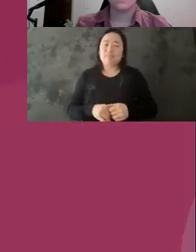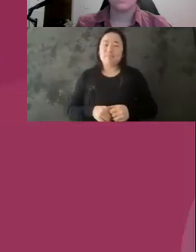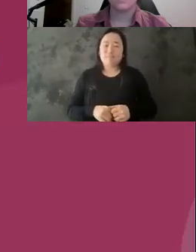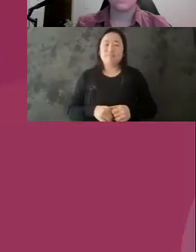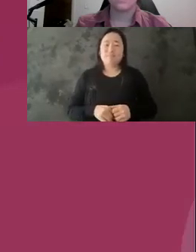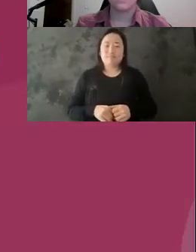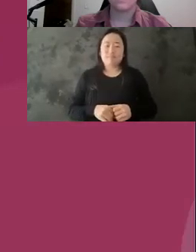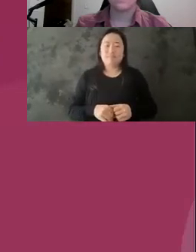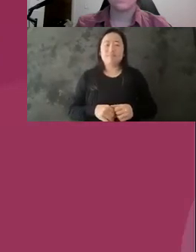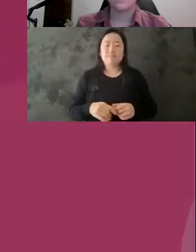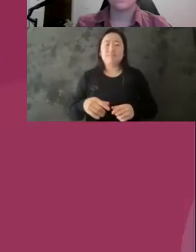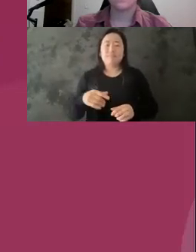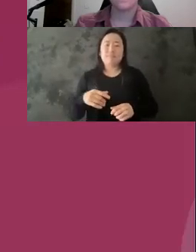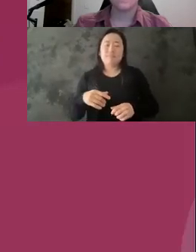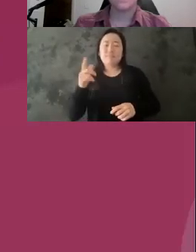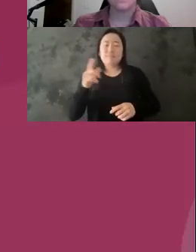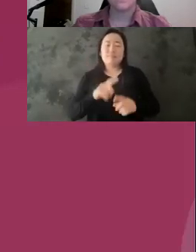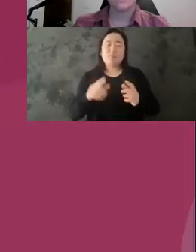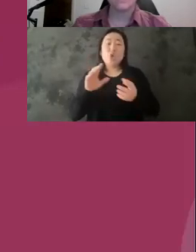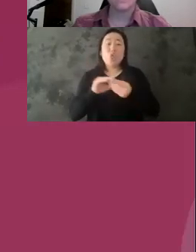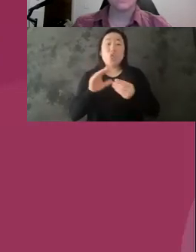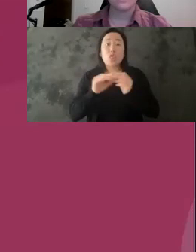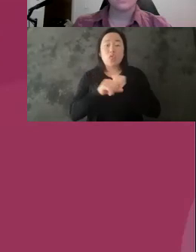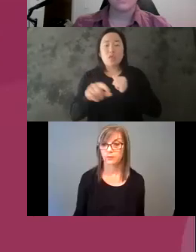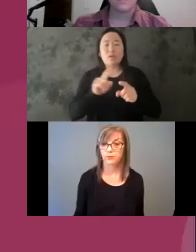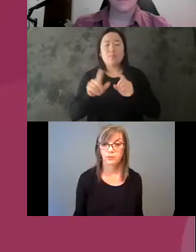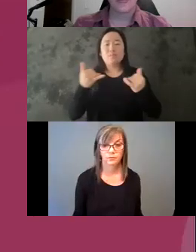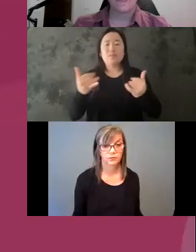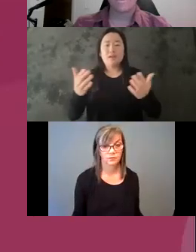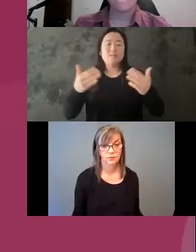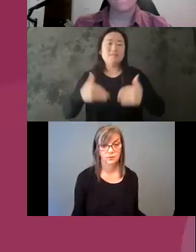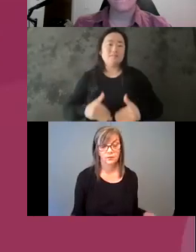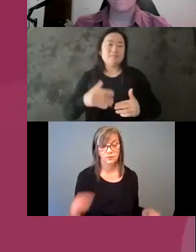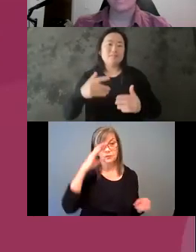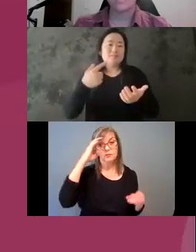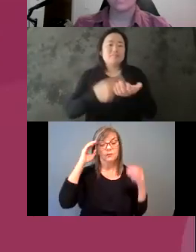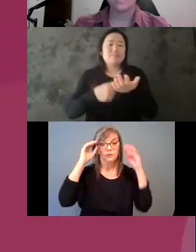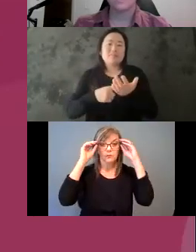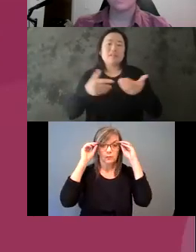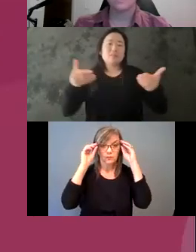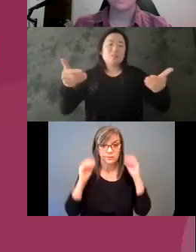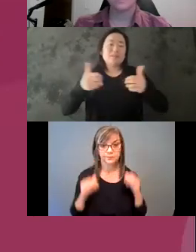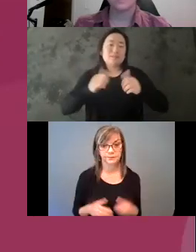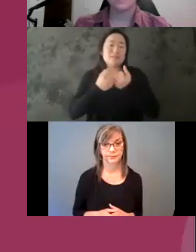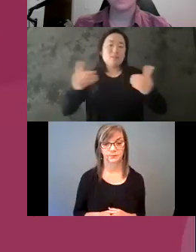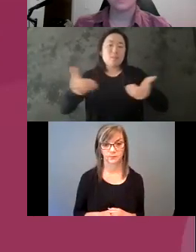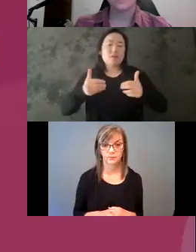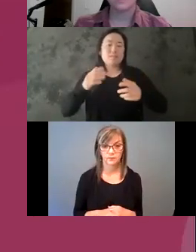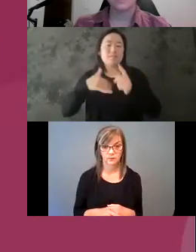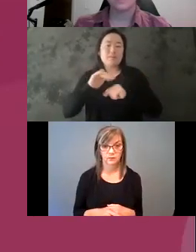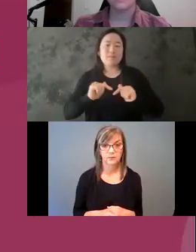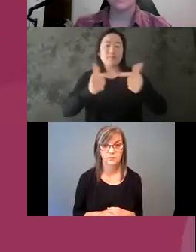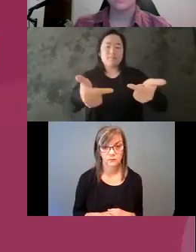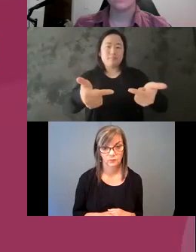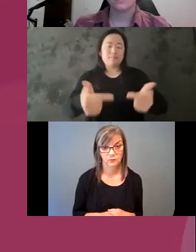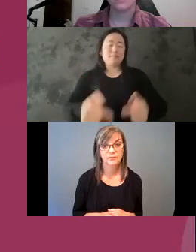we'll instead move on to talking about the components of a safe, welcoming environment. So kind of back to that healing-centered